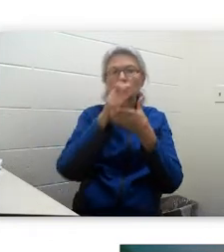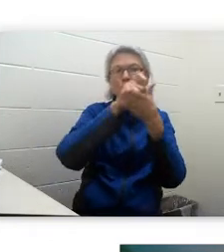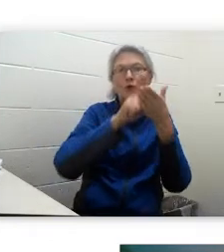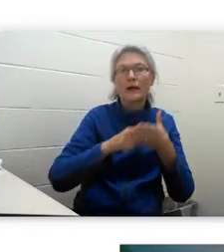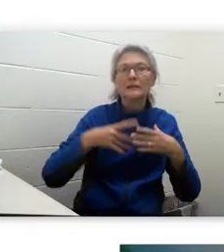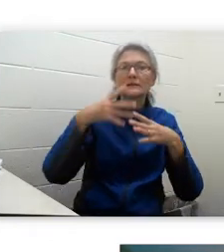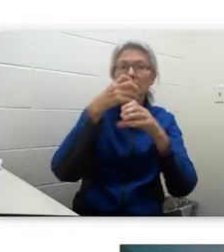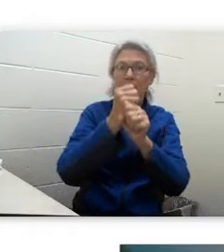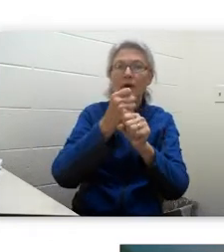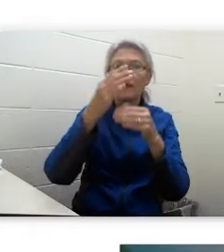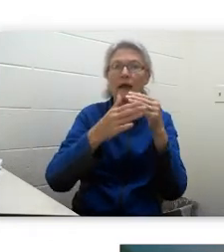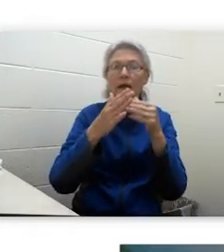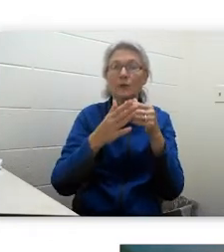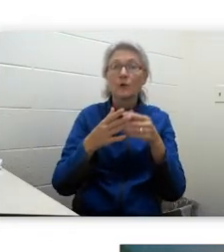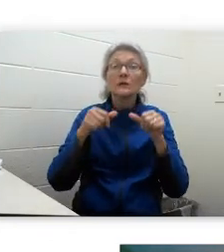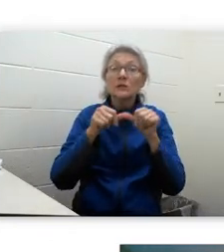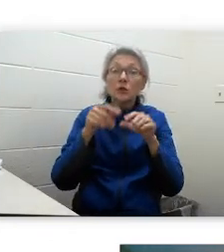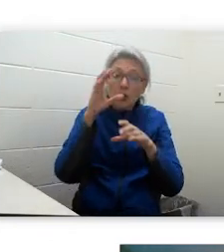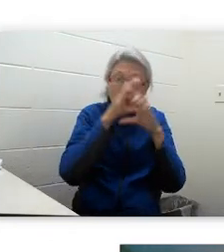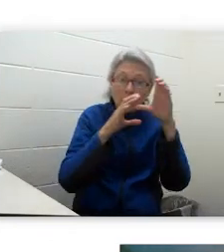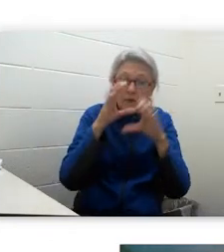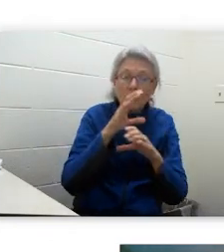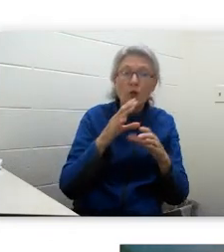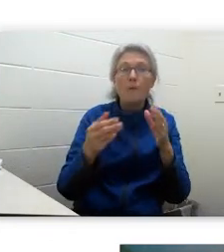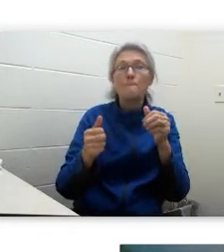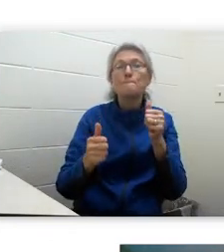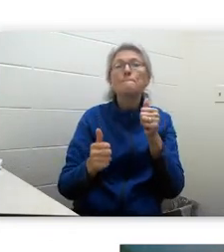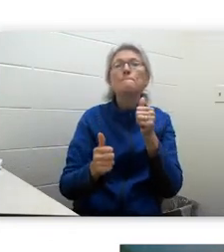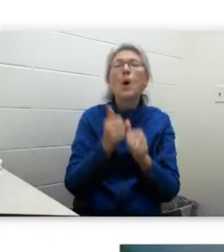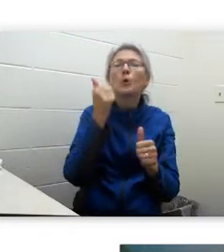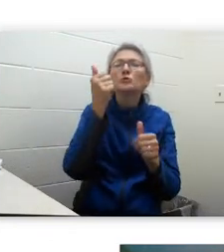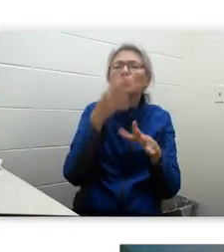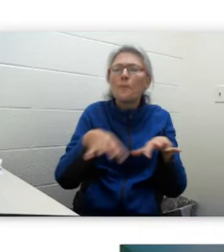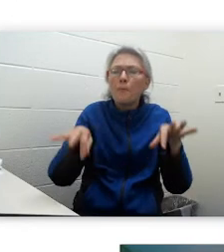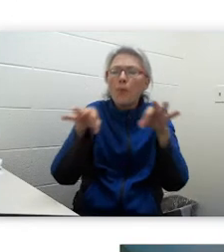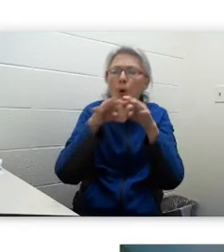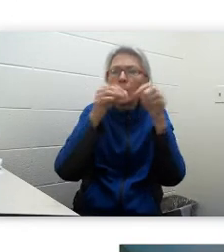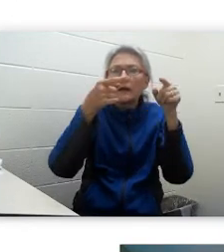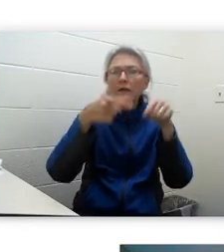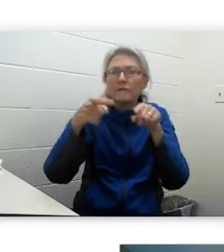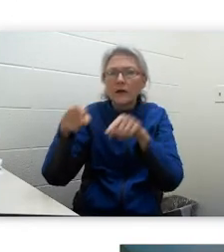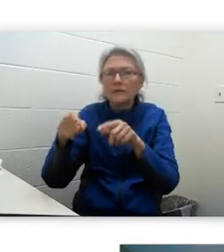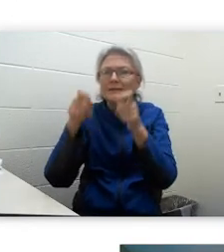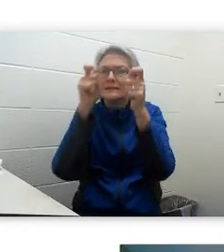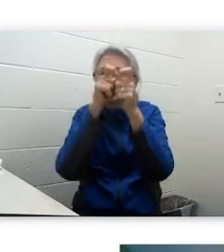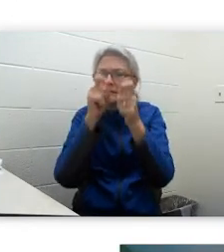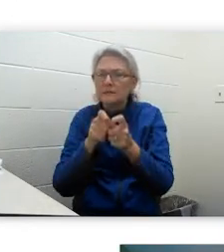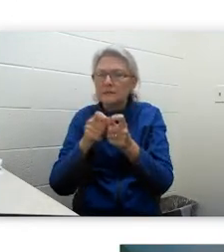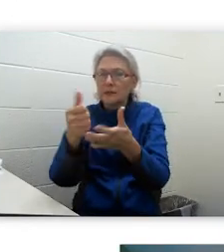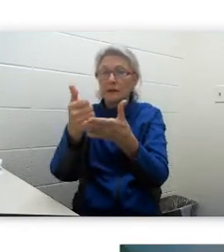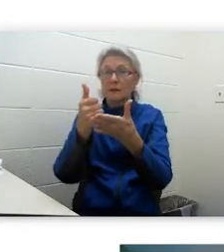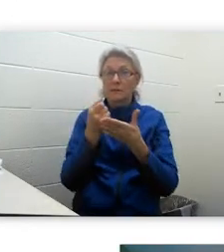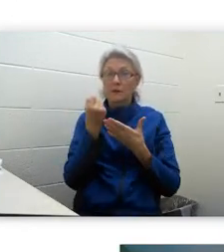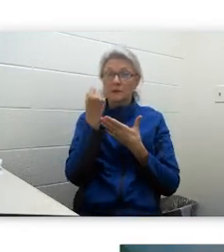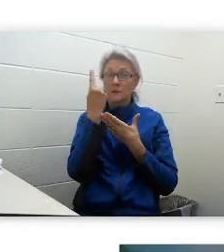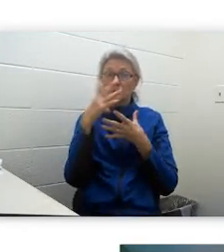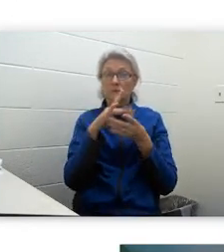look for the most important details to help me understand the story.